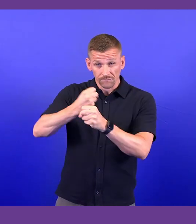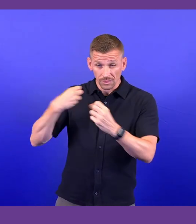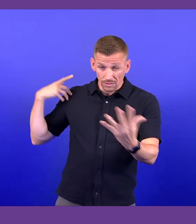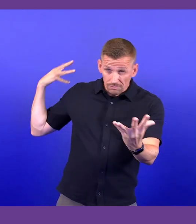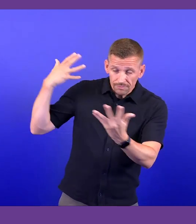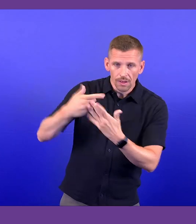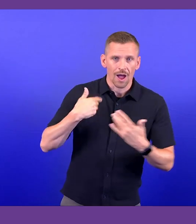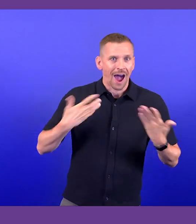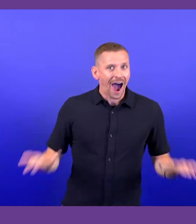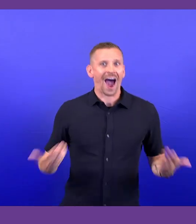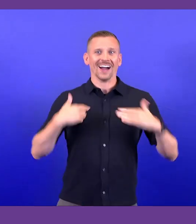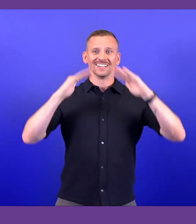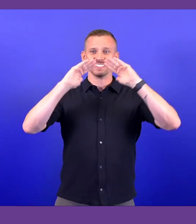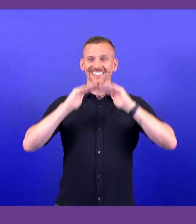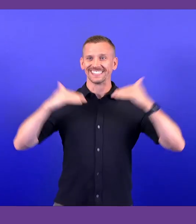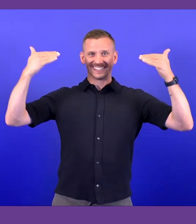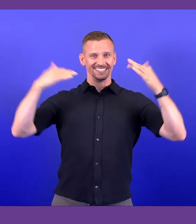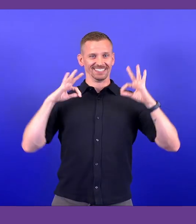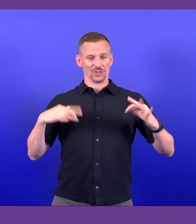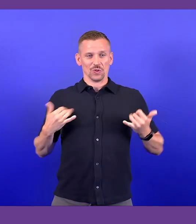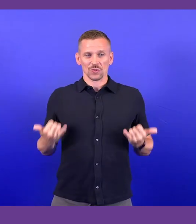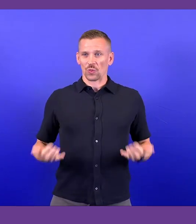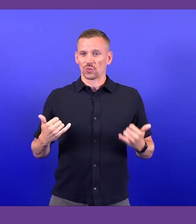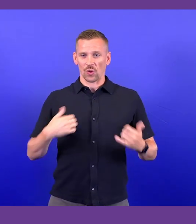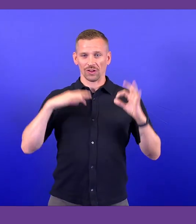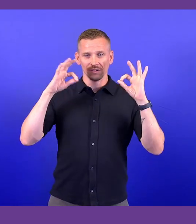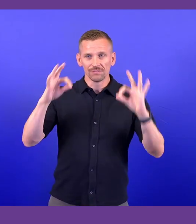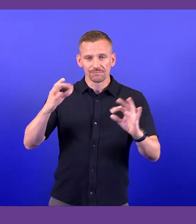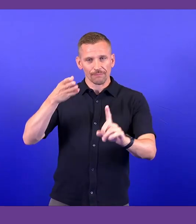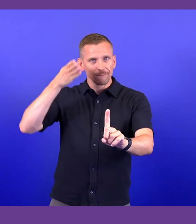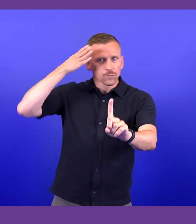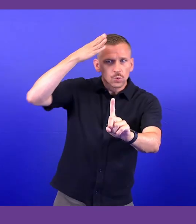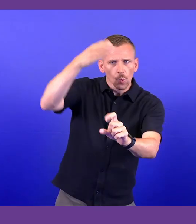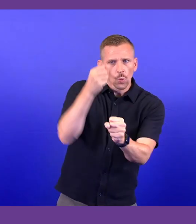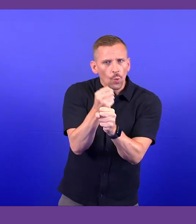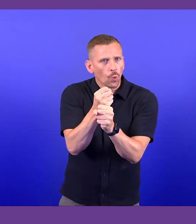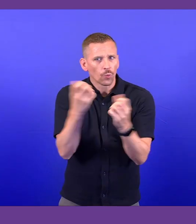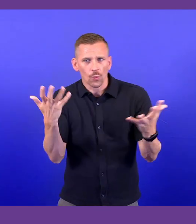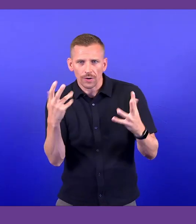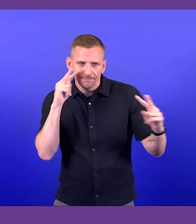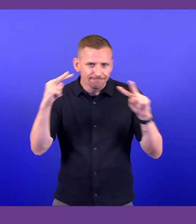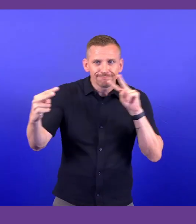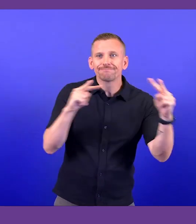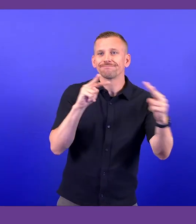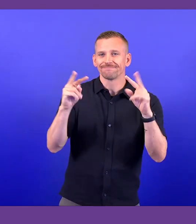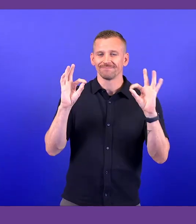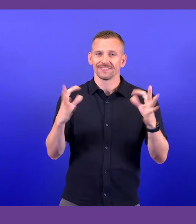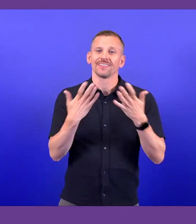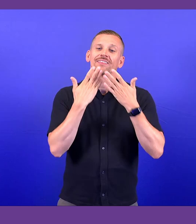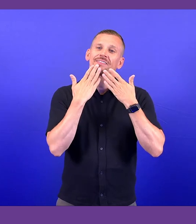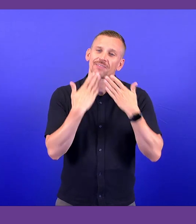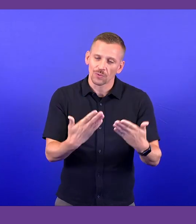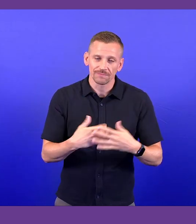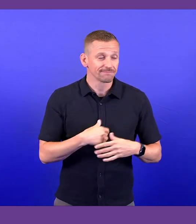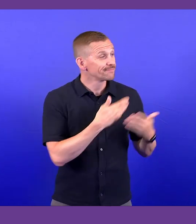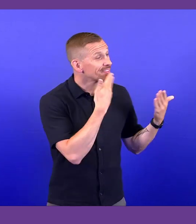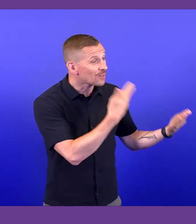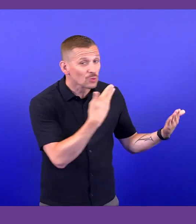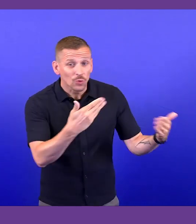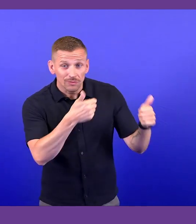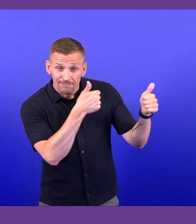work and to see how we can go even further. Thank you so much. I think this focus